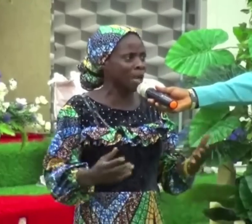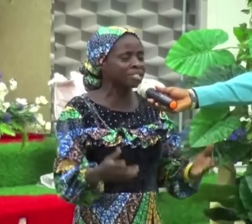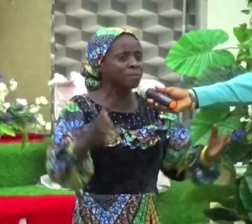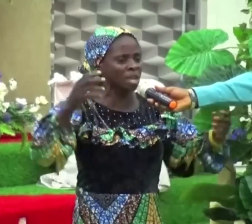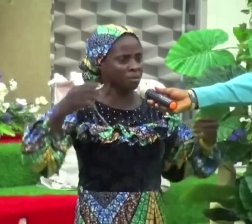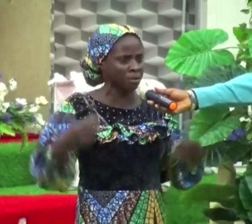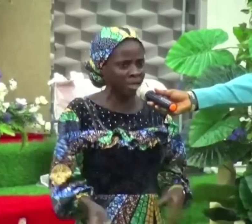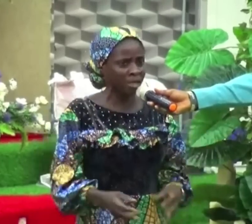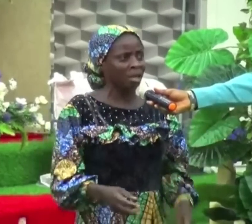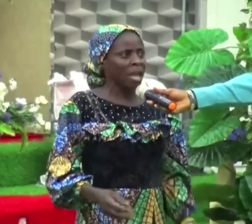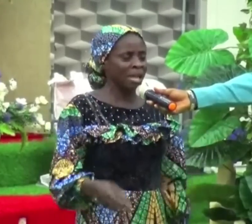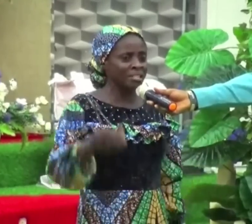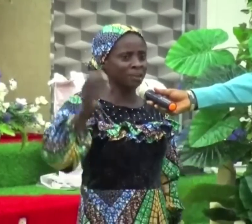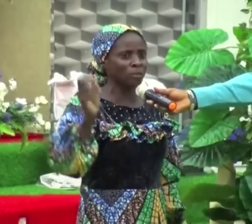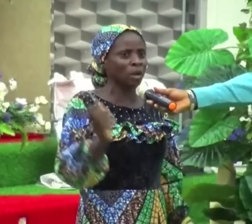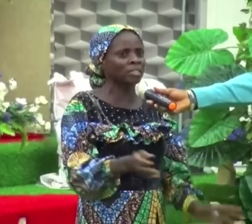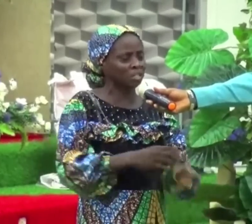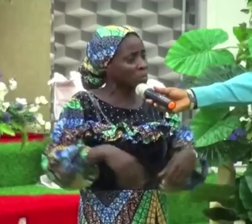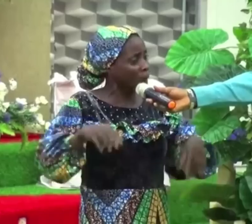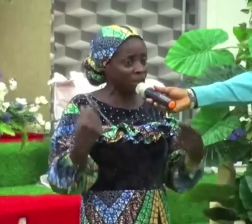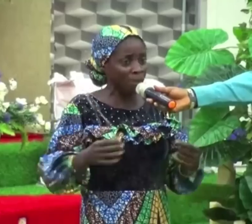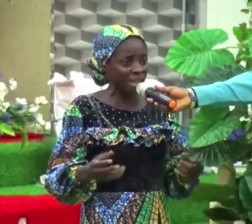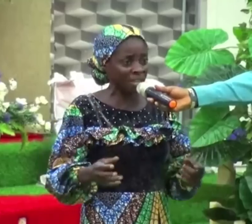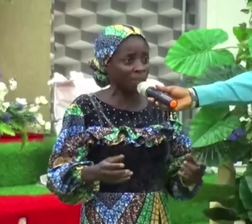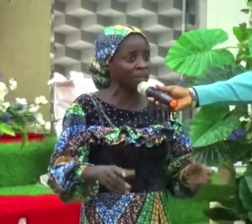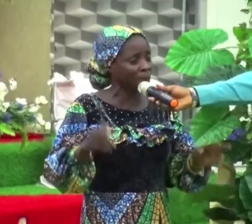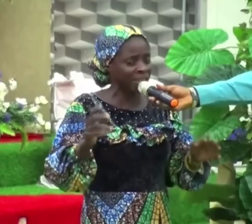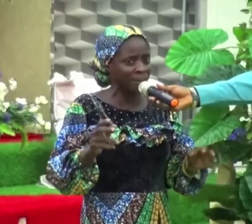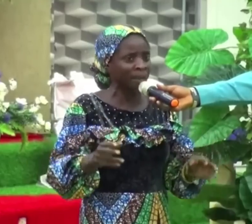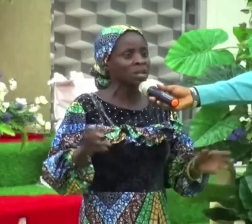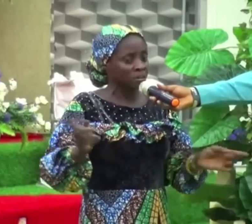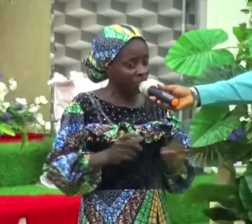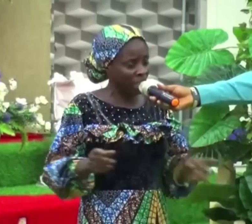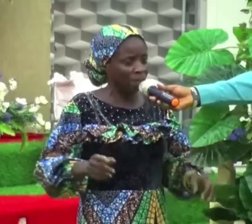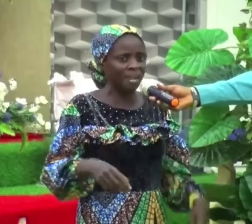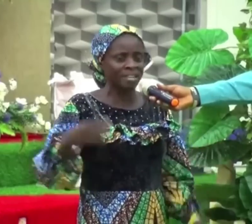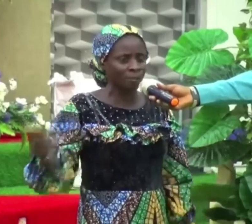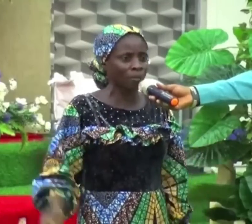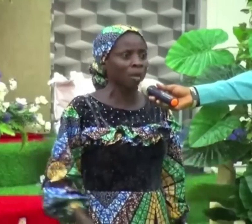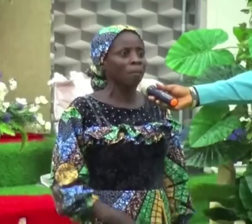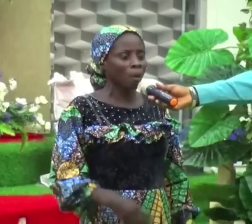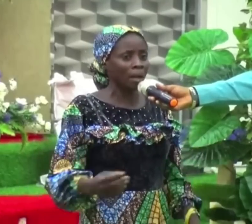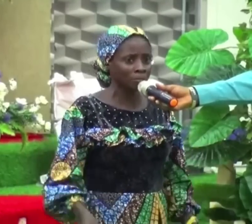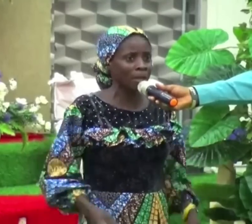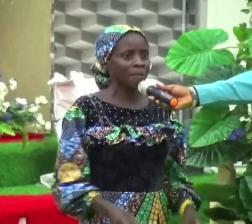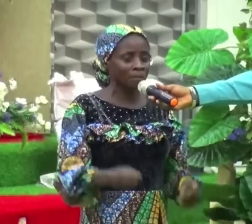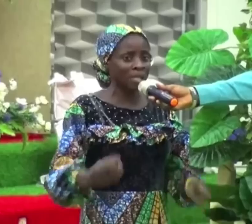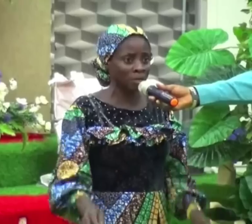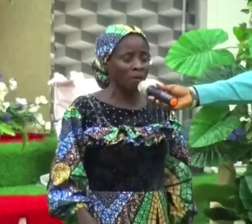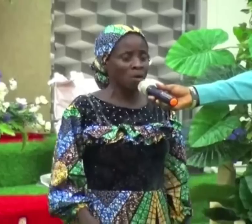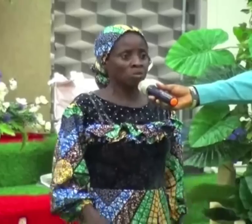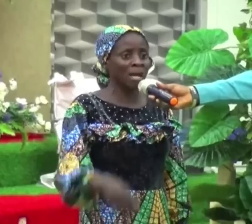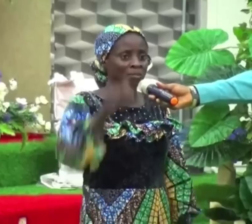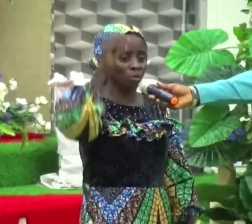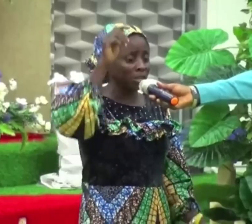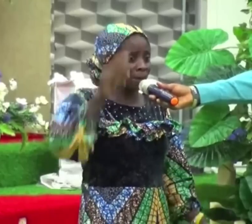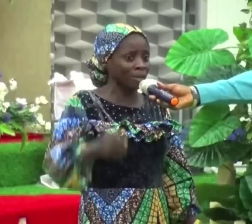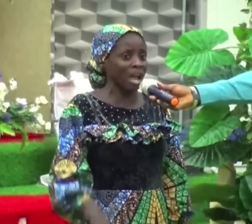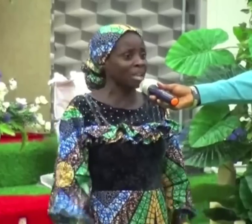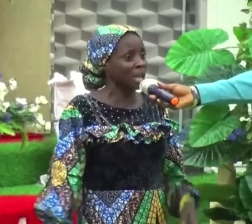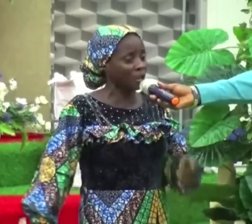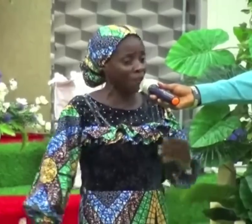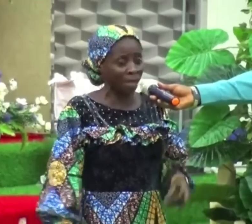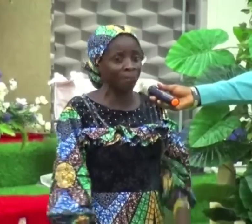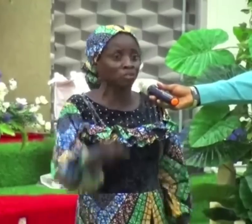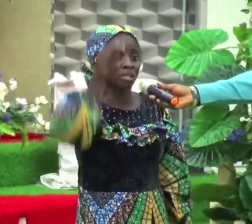mi wi pe eni ti mi riri eni ti mi to ro ti mo ba ri umayen gan mo le mo da mo physical ba wa ni ki mo pe mo ba n pe mo sa n so ngba ti tori e mo